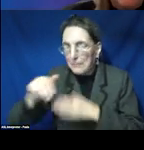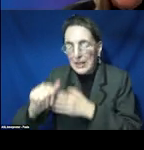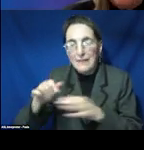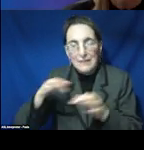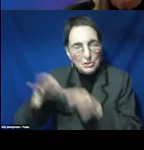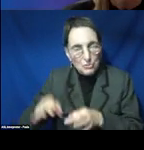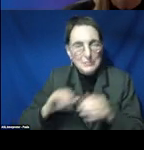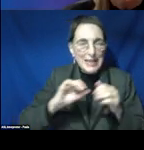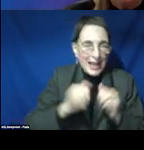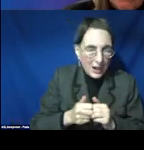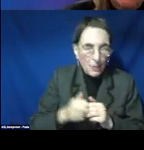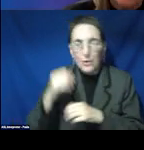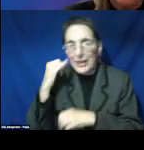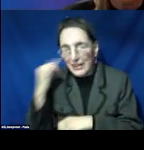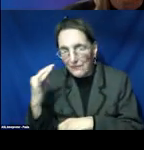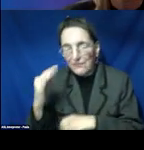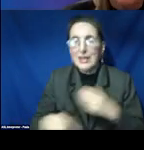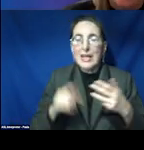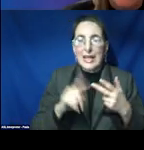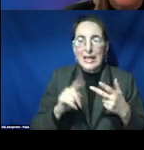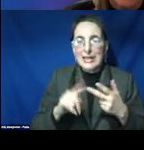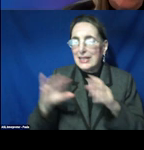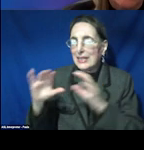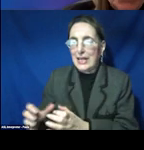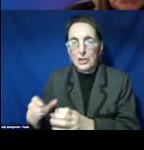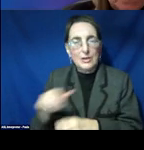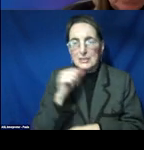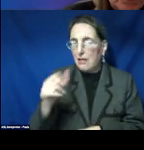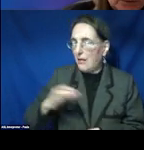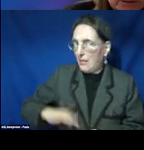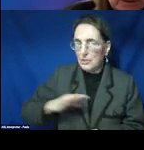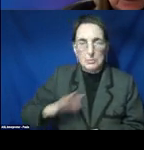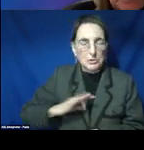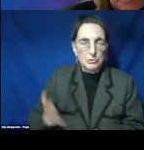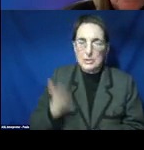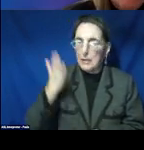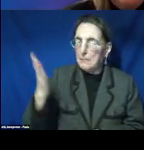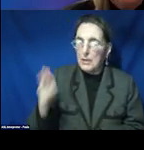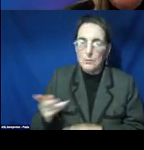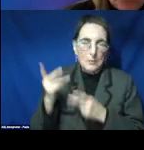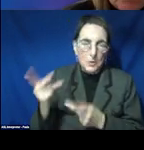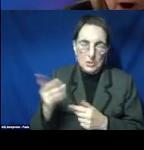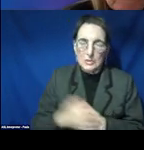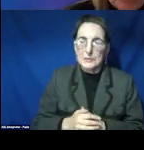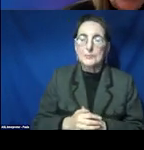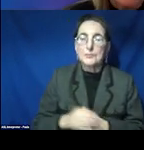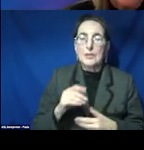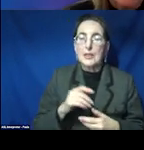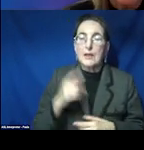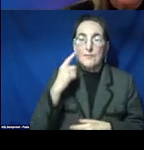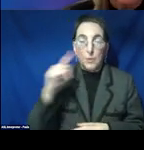that, as well as a category that is not eligible to submit proposals. The